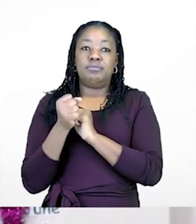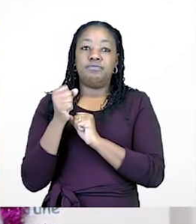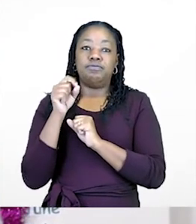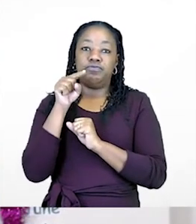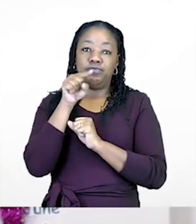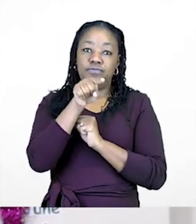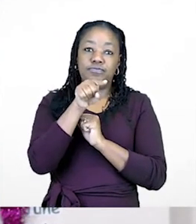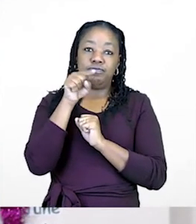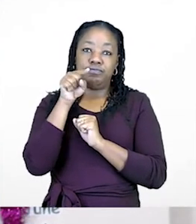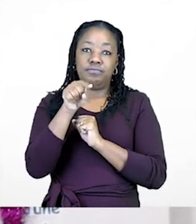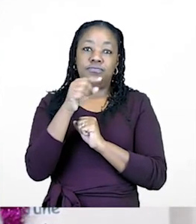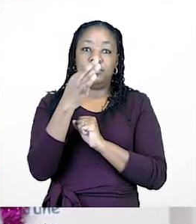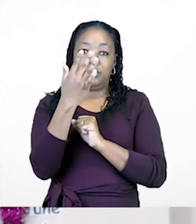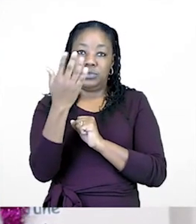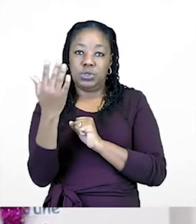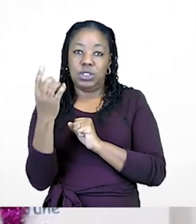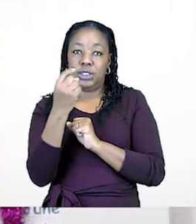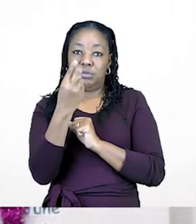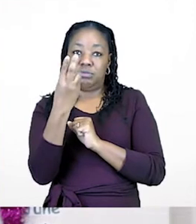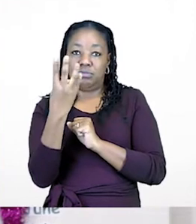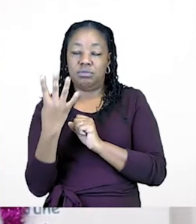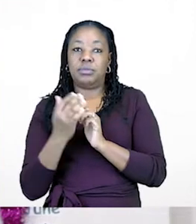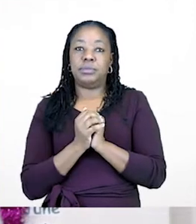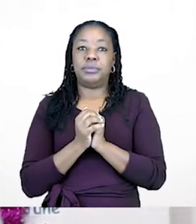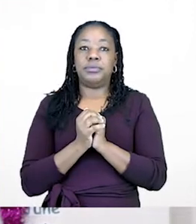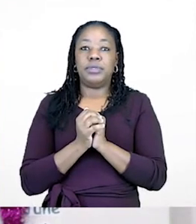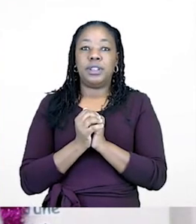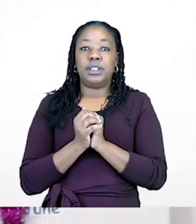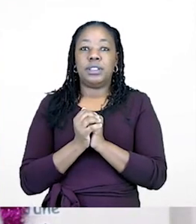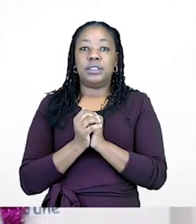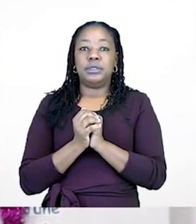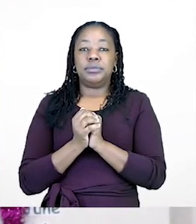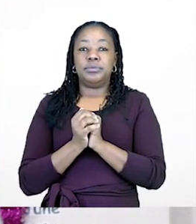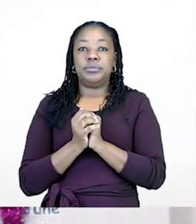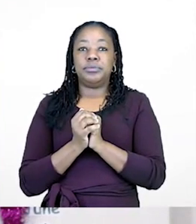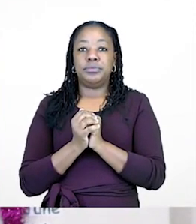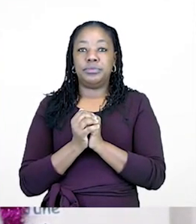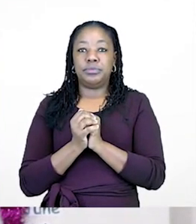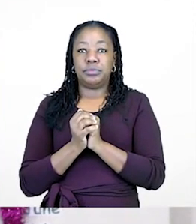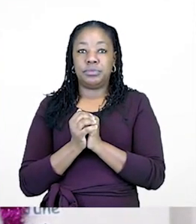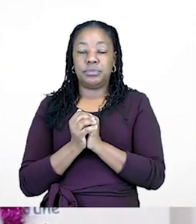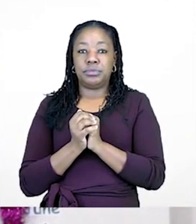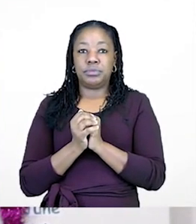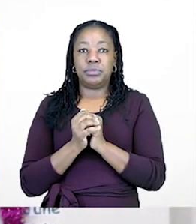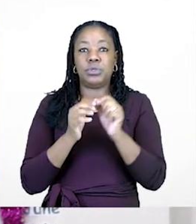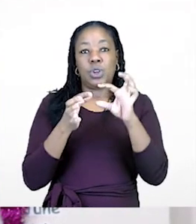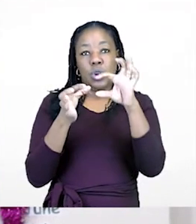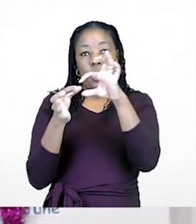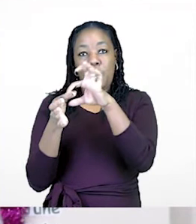we count along. And then when we are done, we are going to connect the Christmas tree dot to any of the boxes